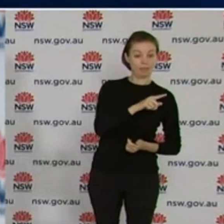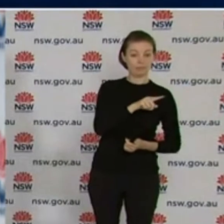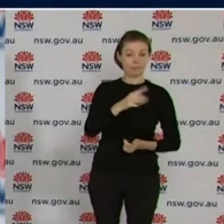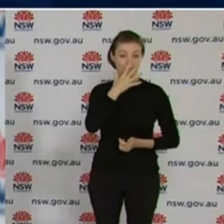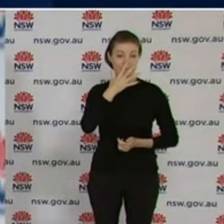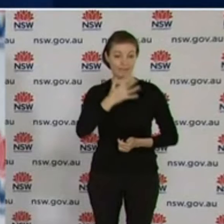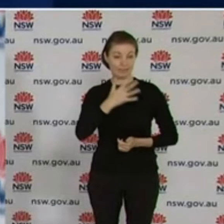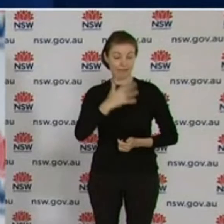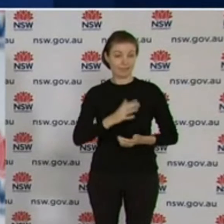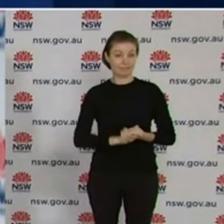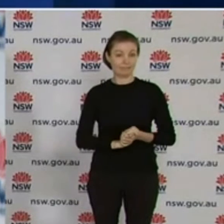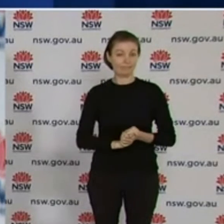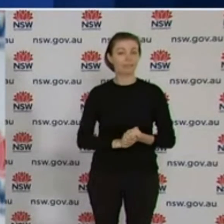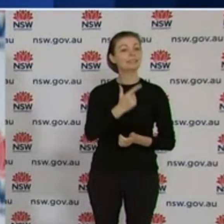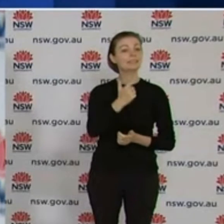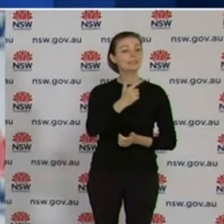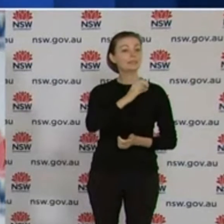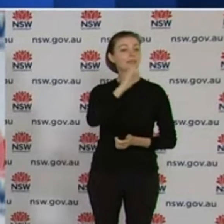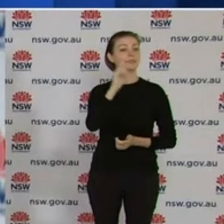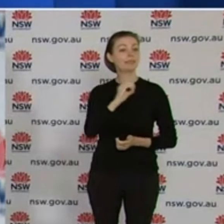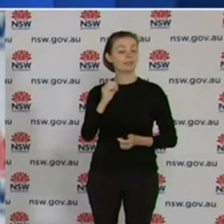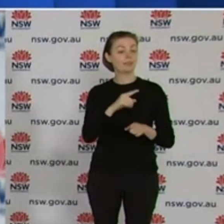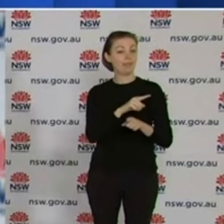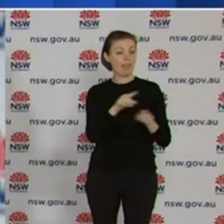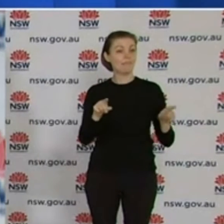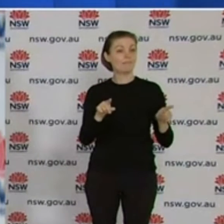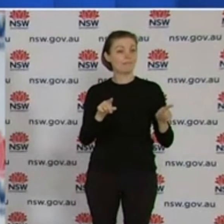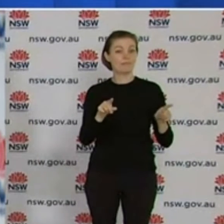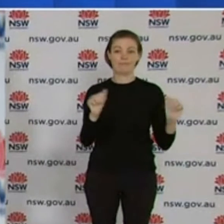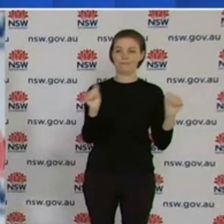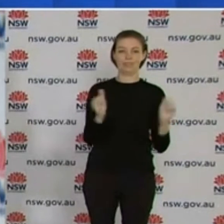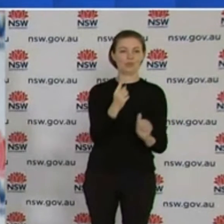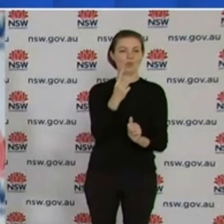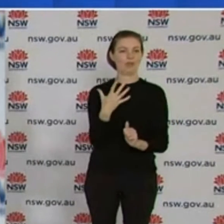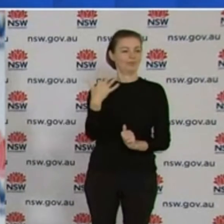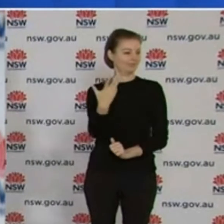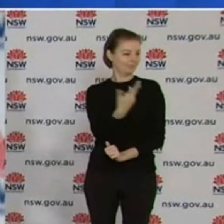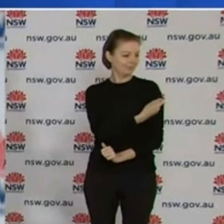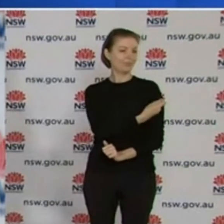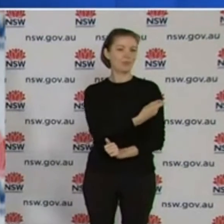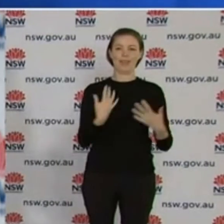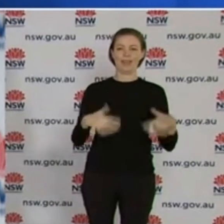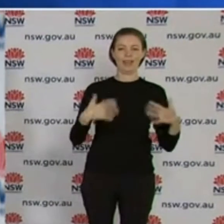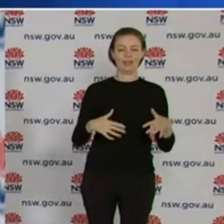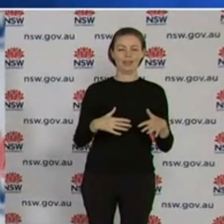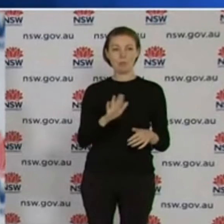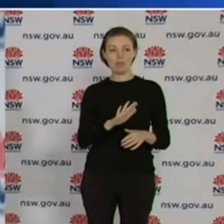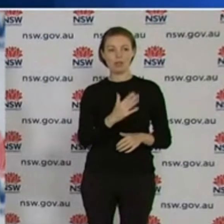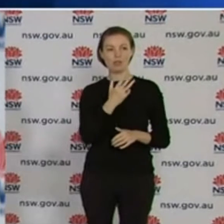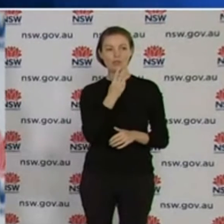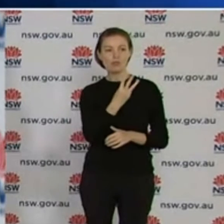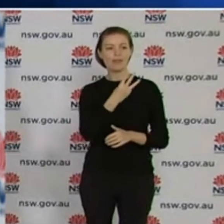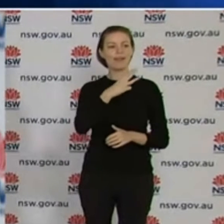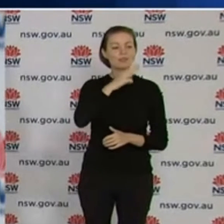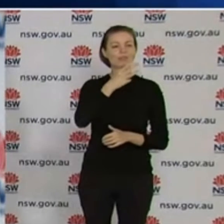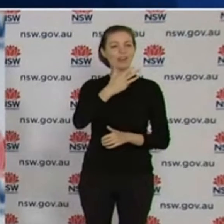concerned, 17% of that group, so 12 to 15-year-olds, have already received their first dose. Now, there's around 390,000 children in that